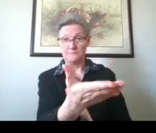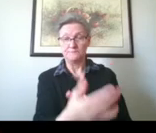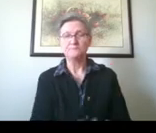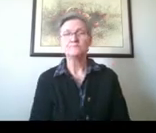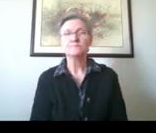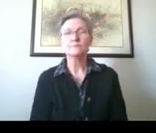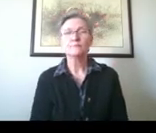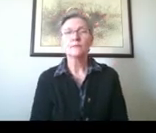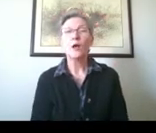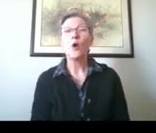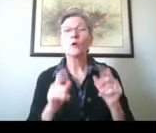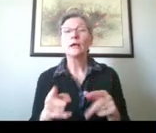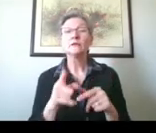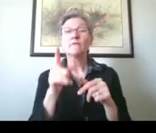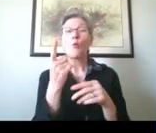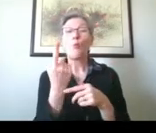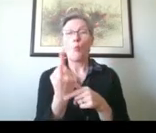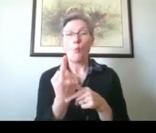Okay? So you have 1,